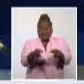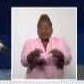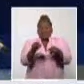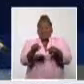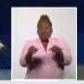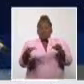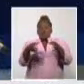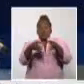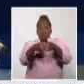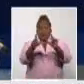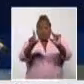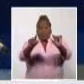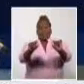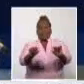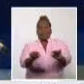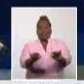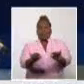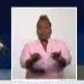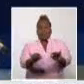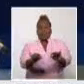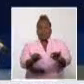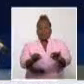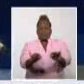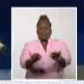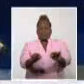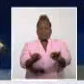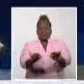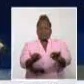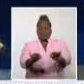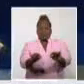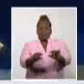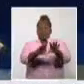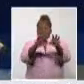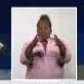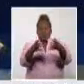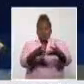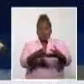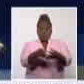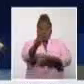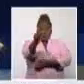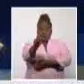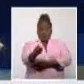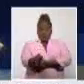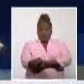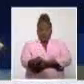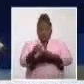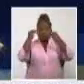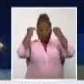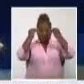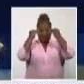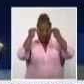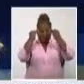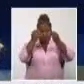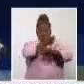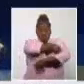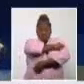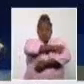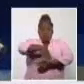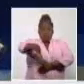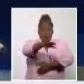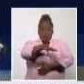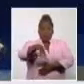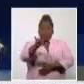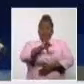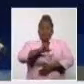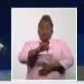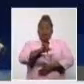been admitted because they have had contact, because they have had an epidemiological element of risk, and they are diagnosed